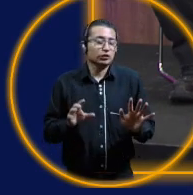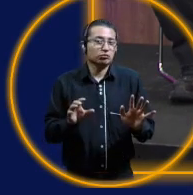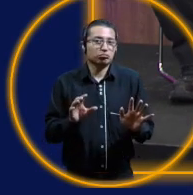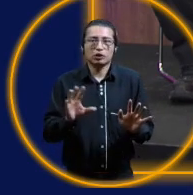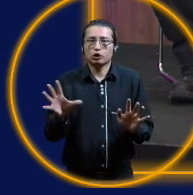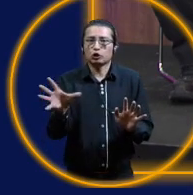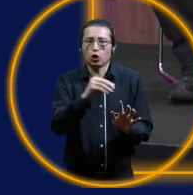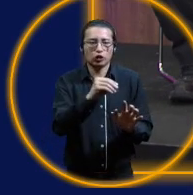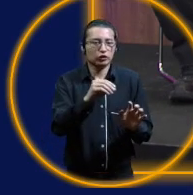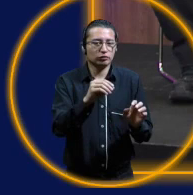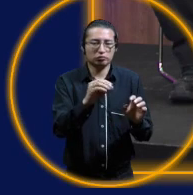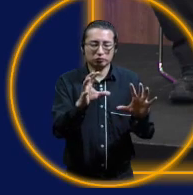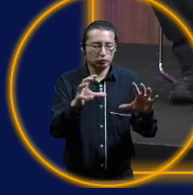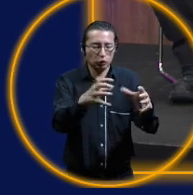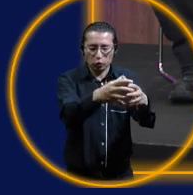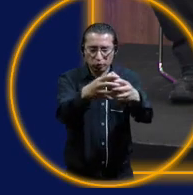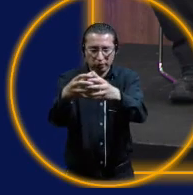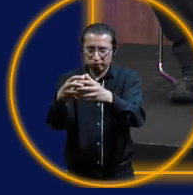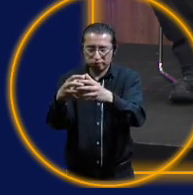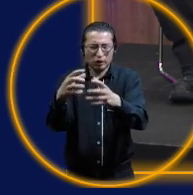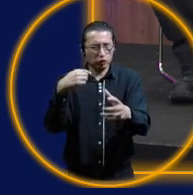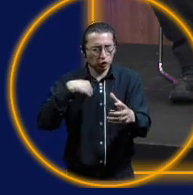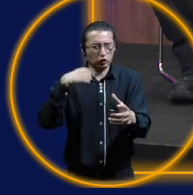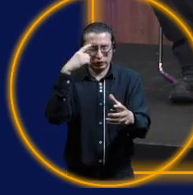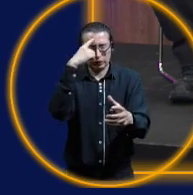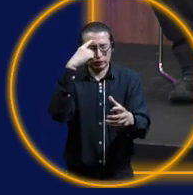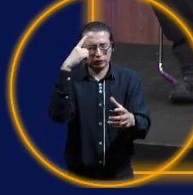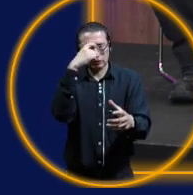And yeah, I feel like